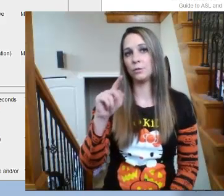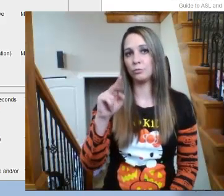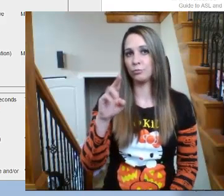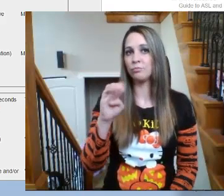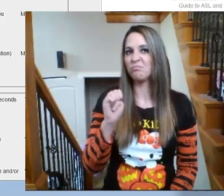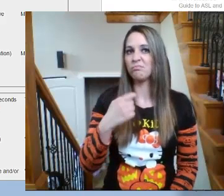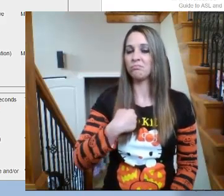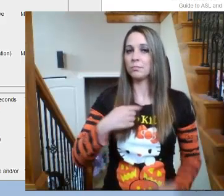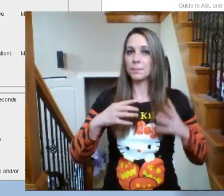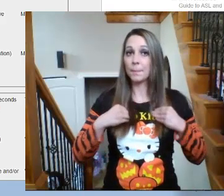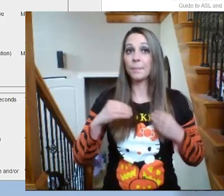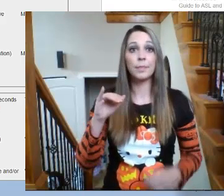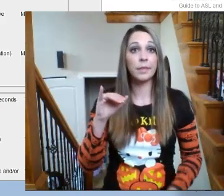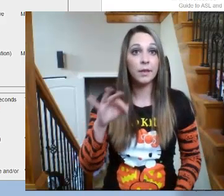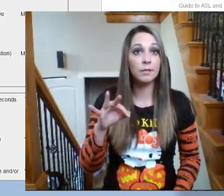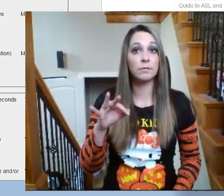YouTube.